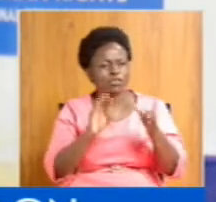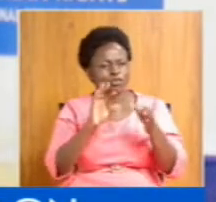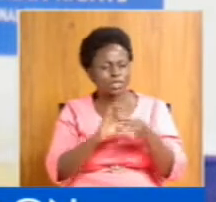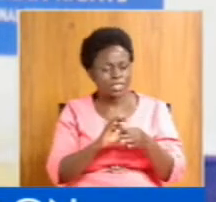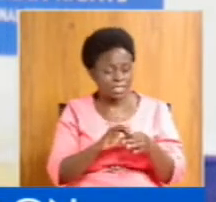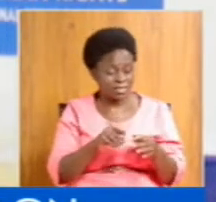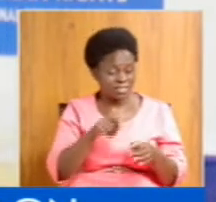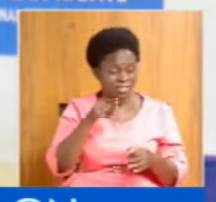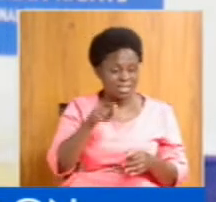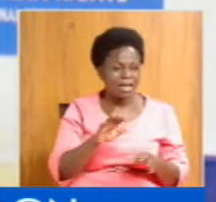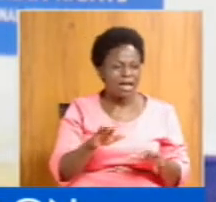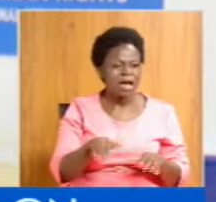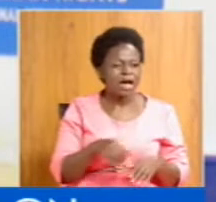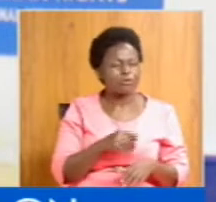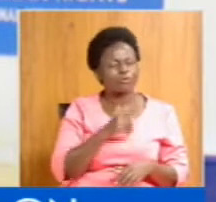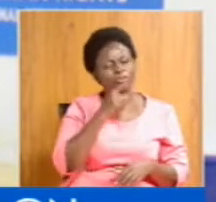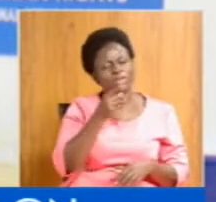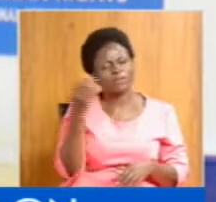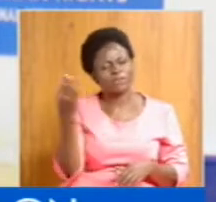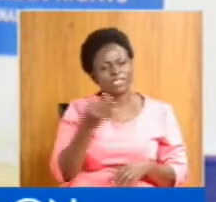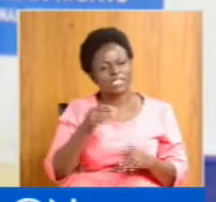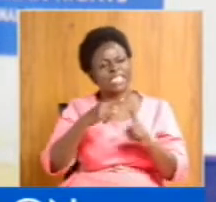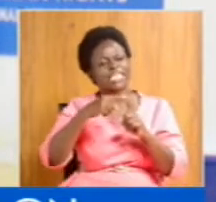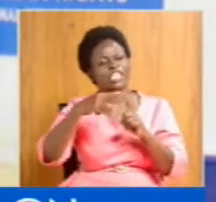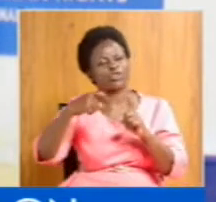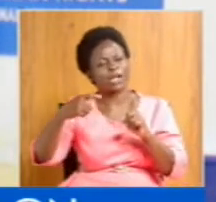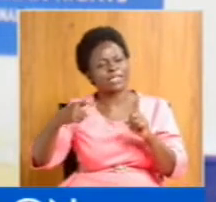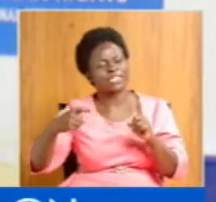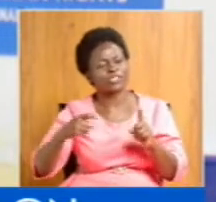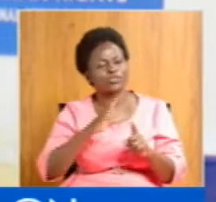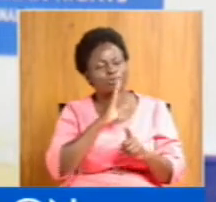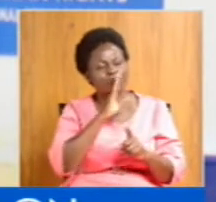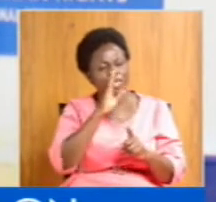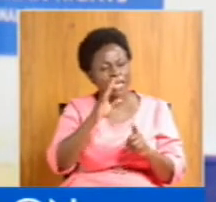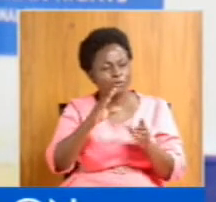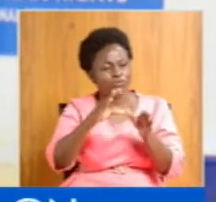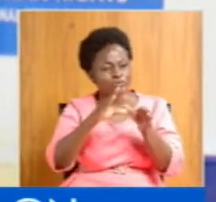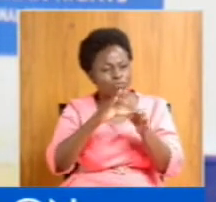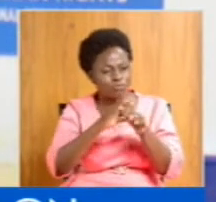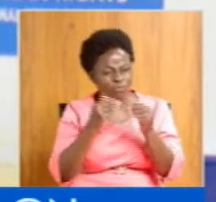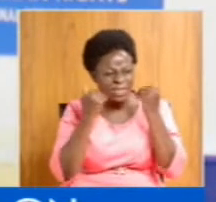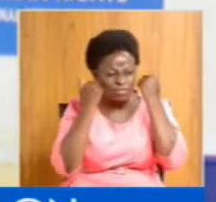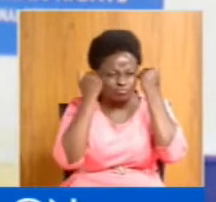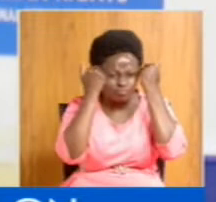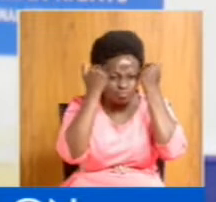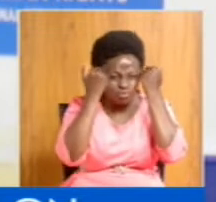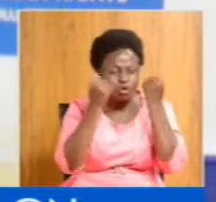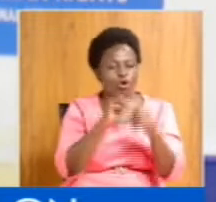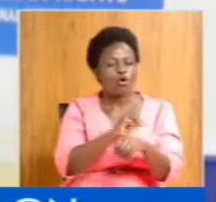to the grid, how would we actually facilitate digitalization to be able to cope with the stress of COVID-19?